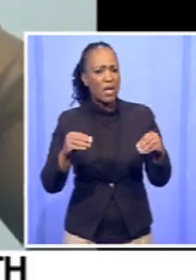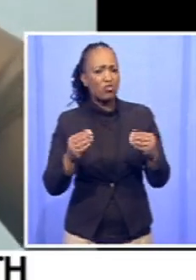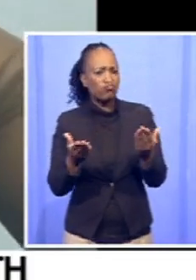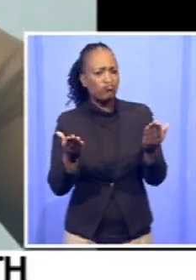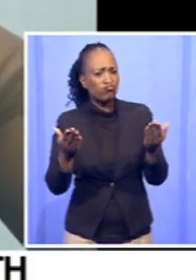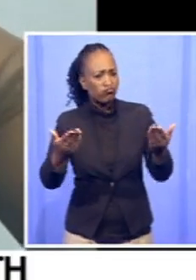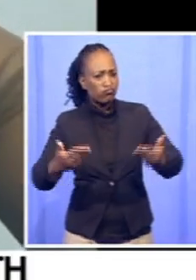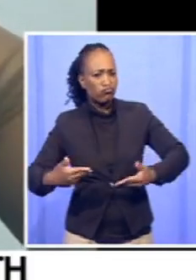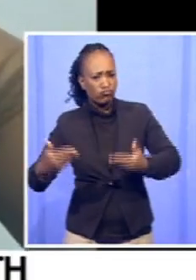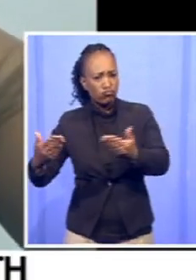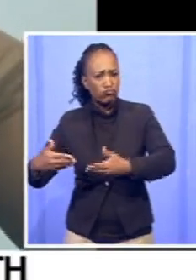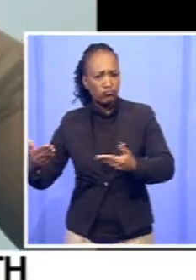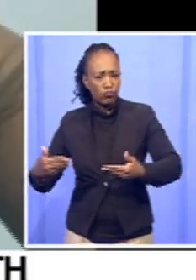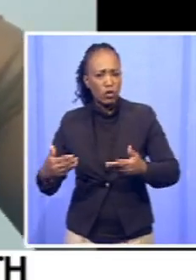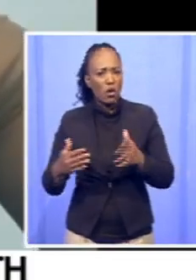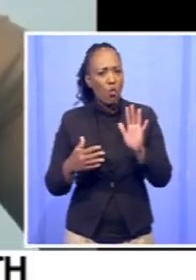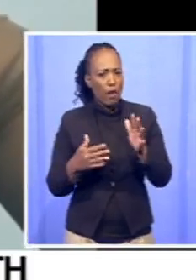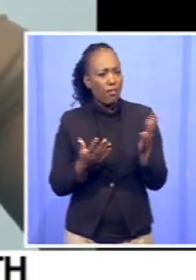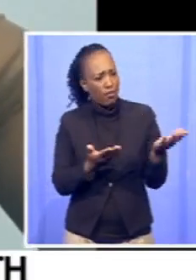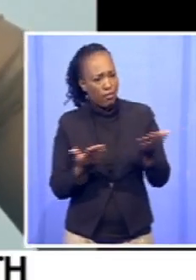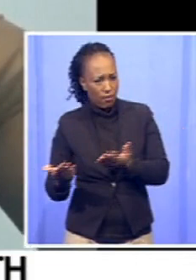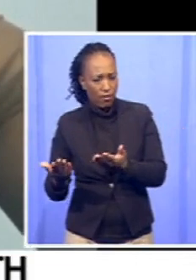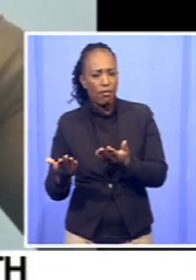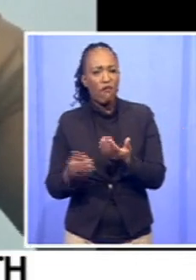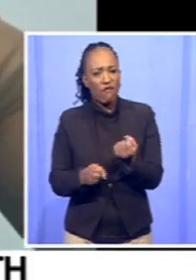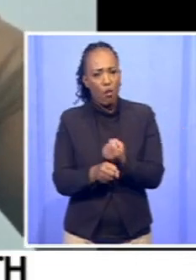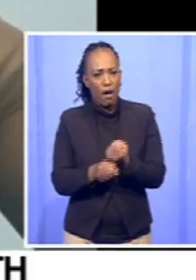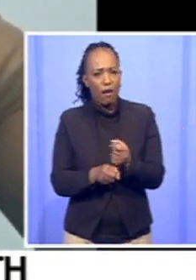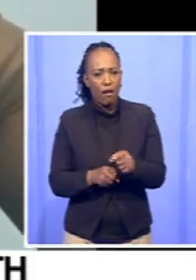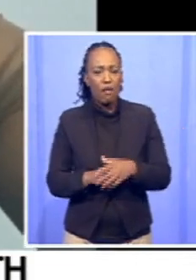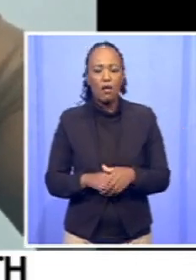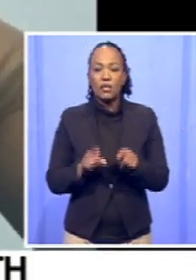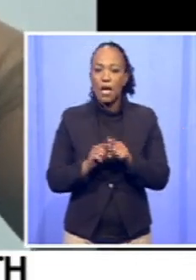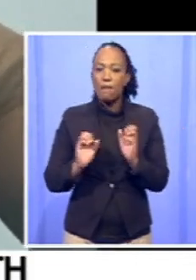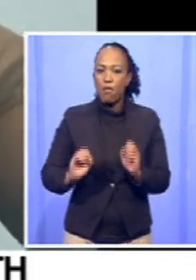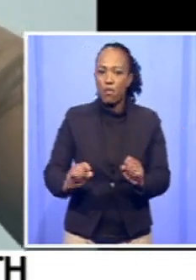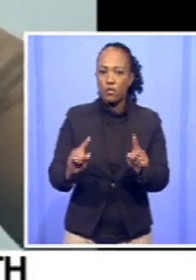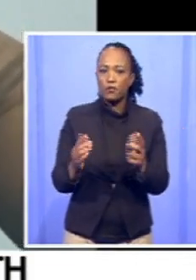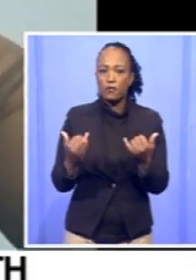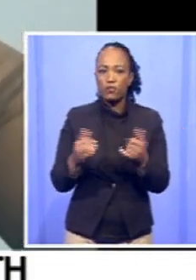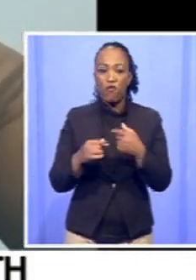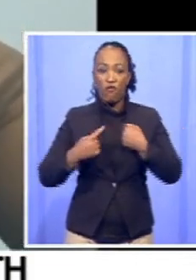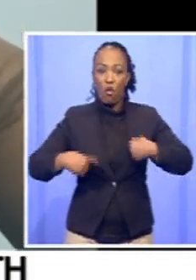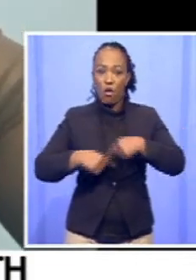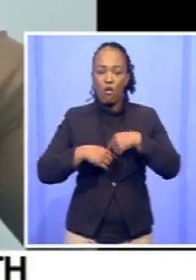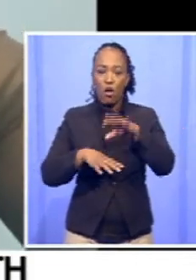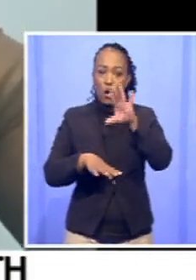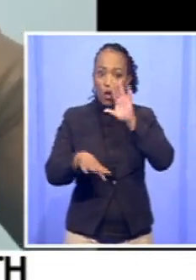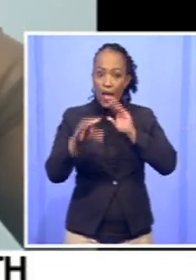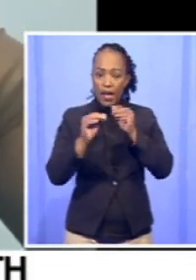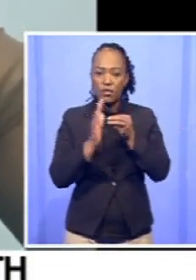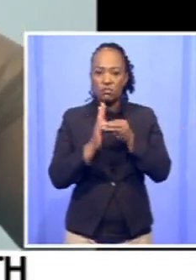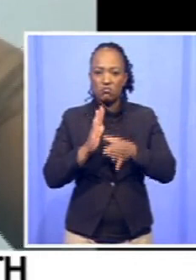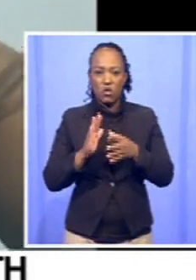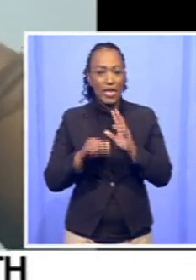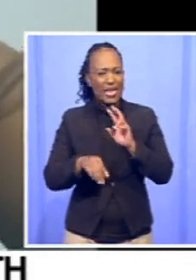them. Corporates will accommodate them when they can. And it's also an opportunity for us to learn from the students themselves. What do